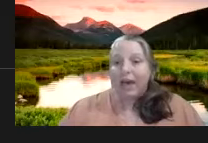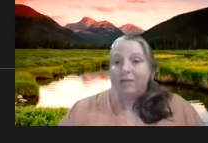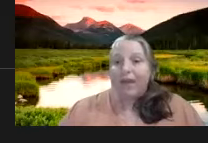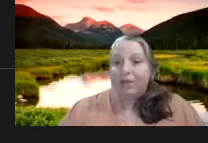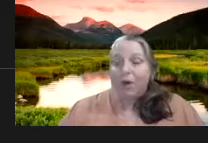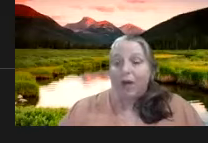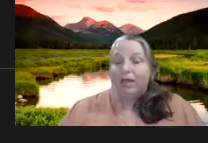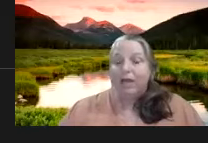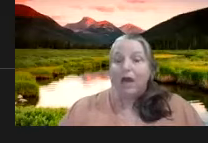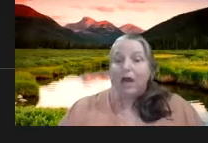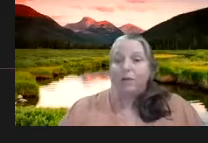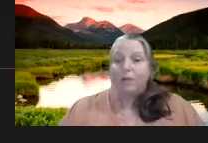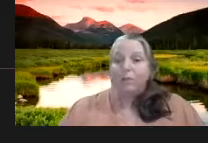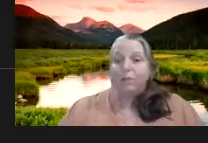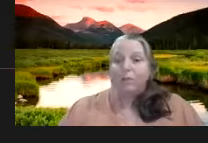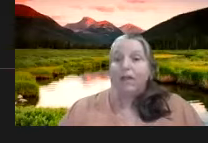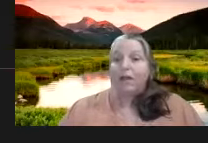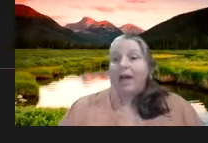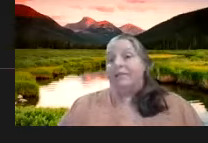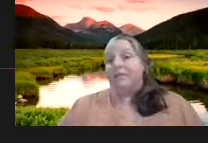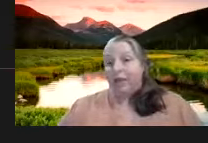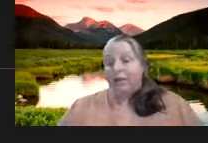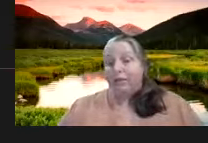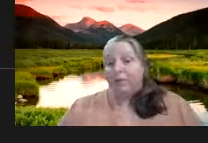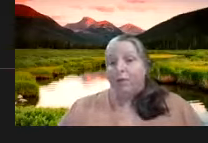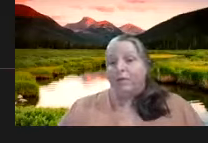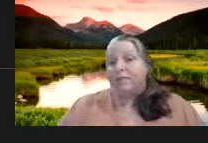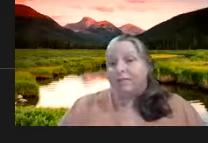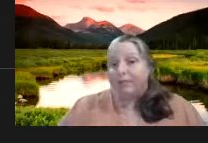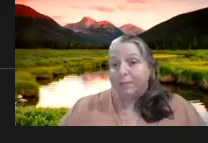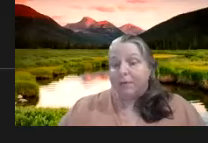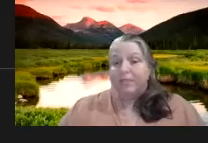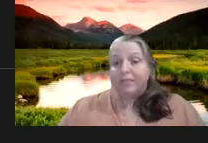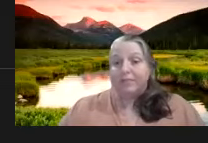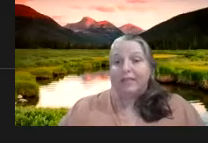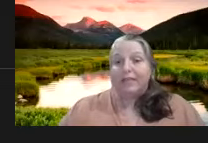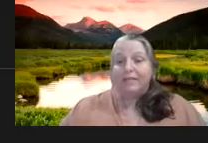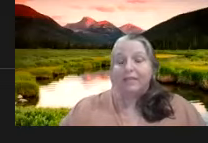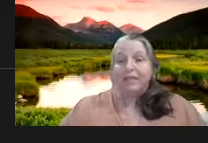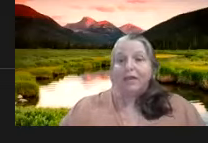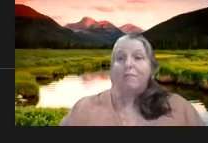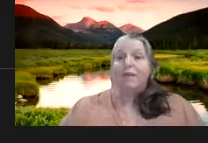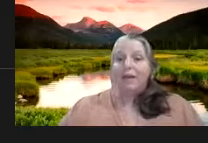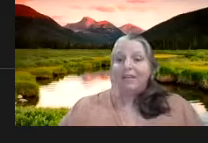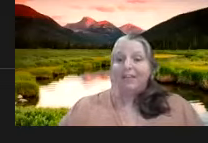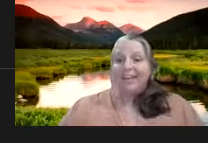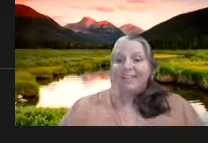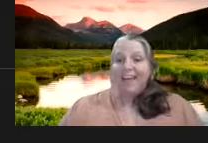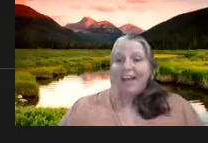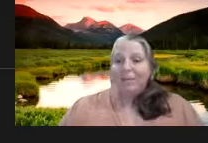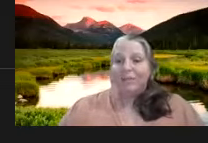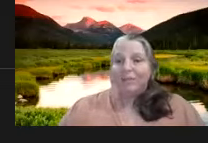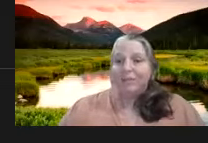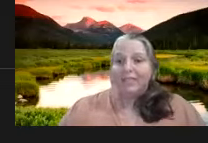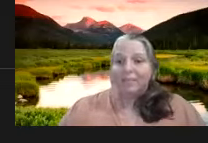always have anyone there as a caregiver or as a family support system. I think that's a myth,